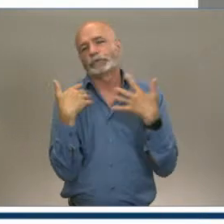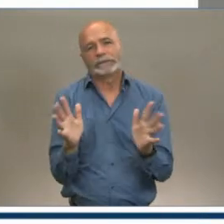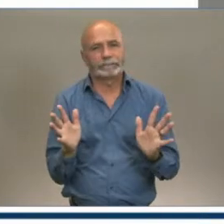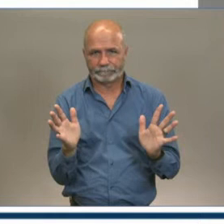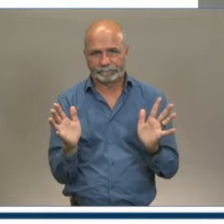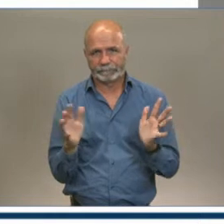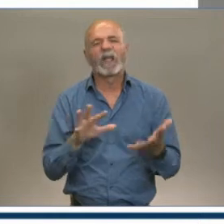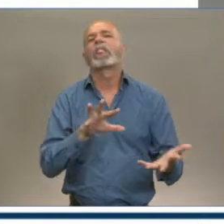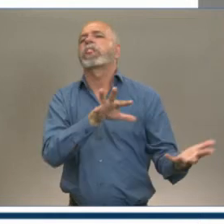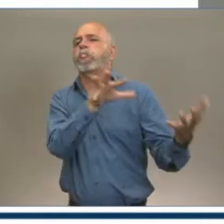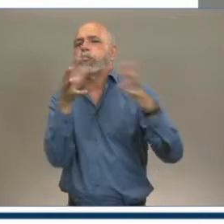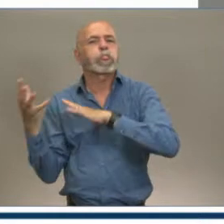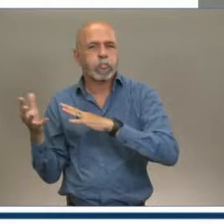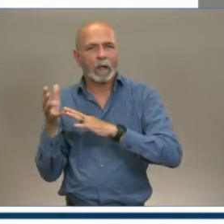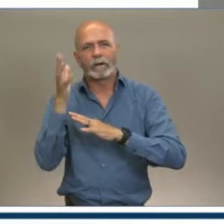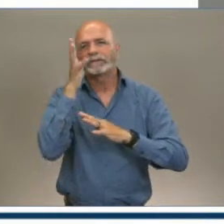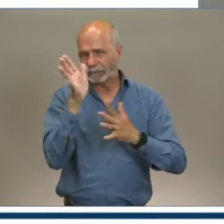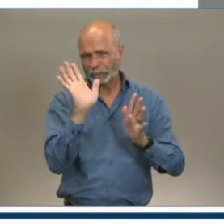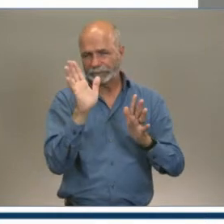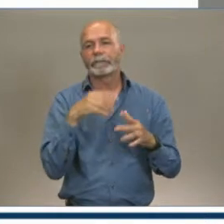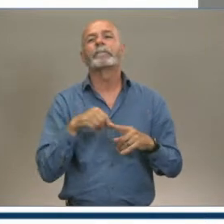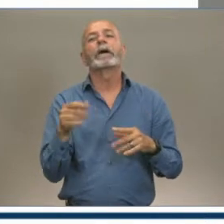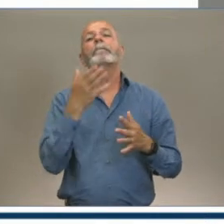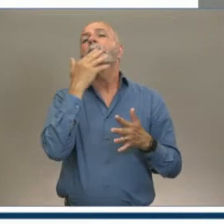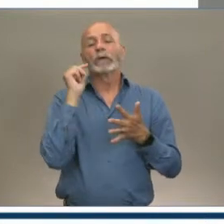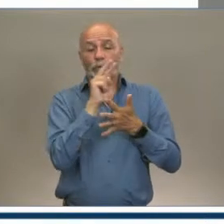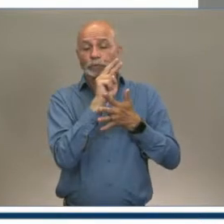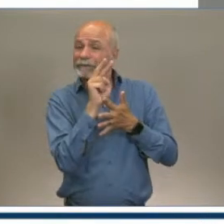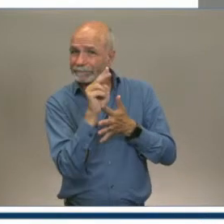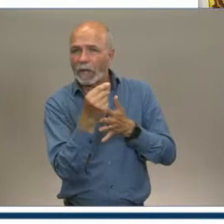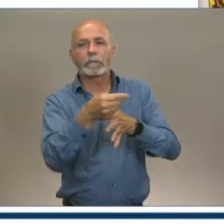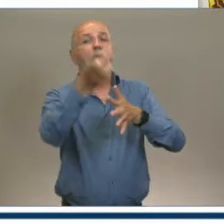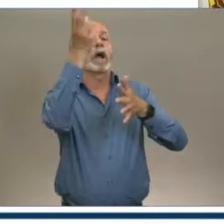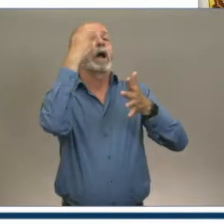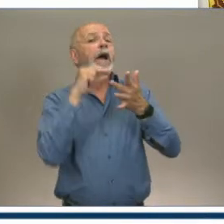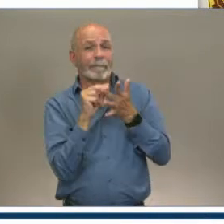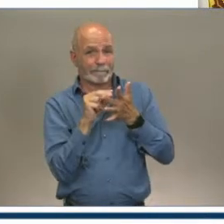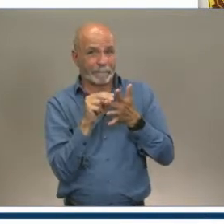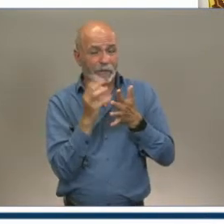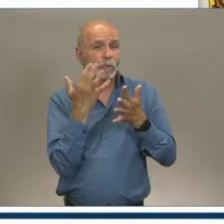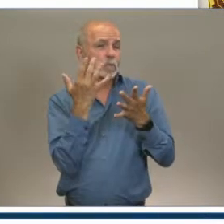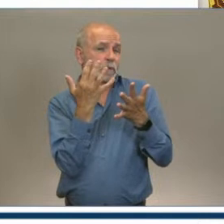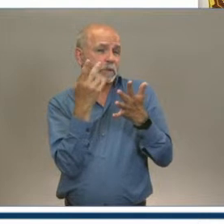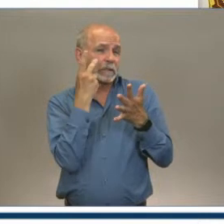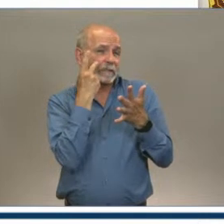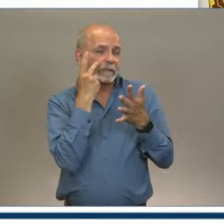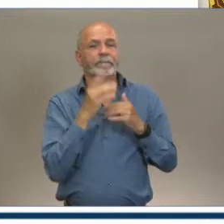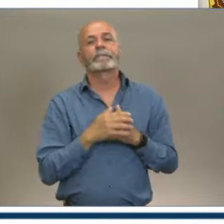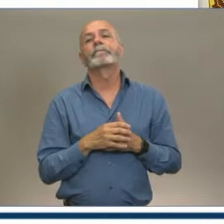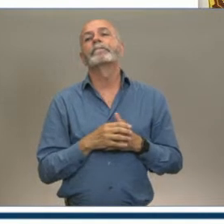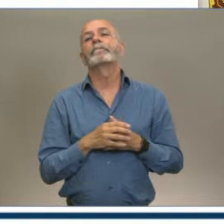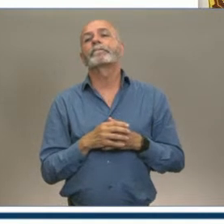to monitor the impact of that increased level of risk. Sarah, do you have a follow-up question?